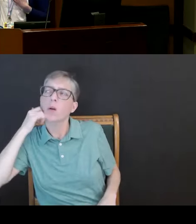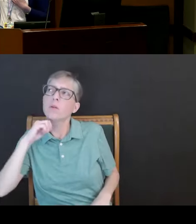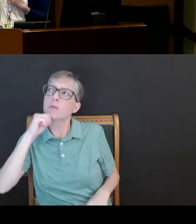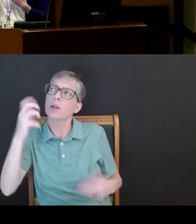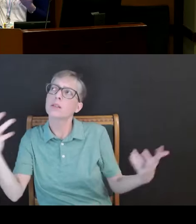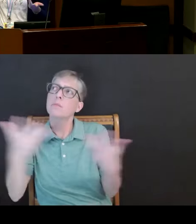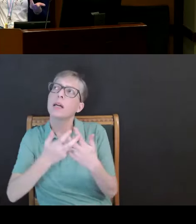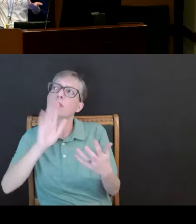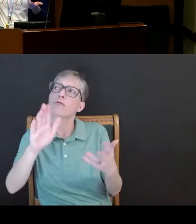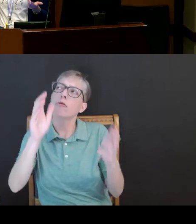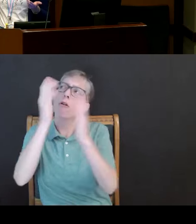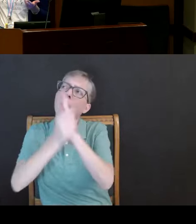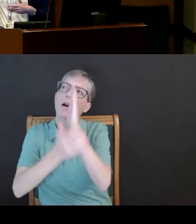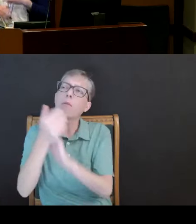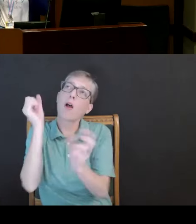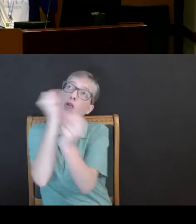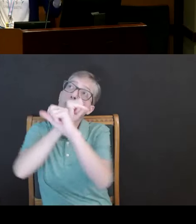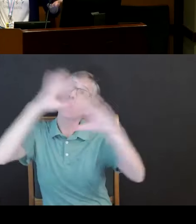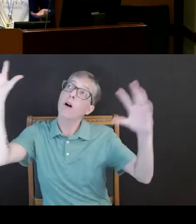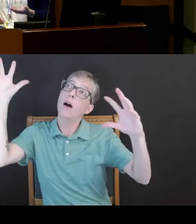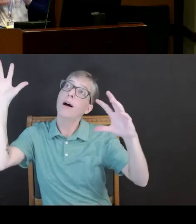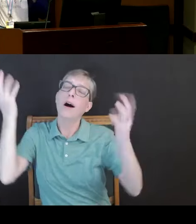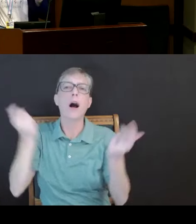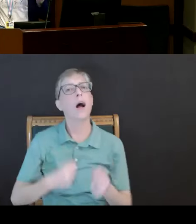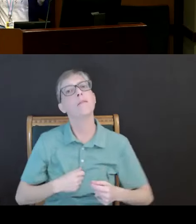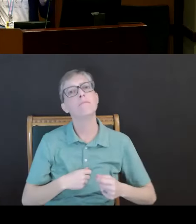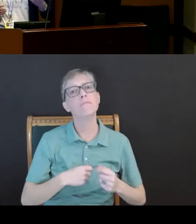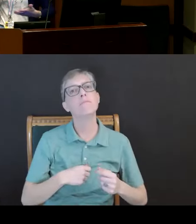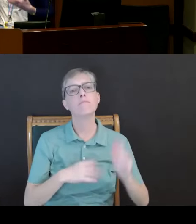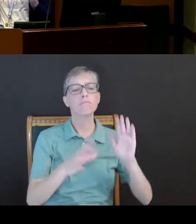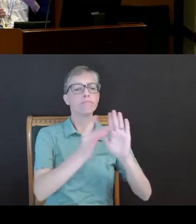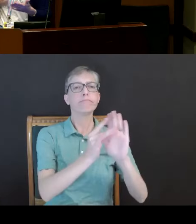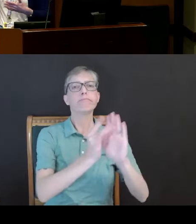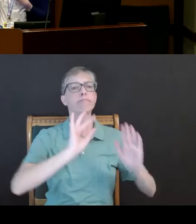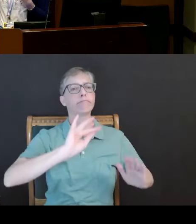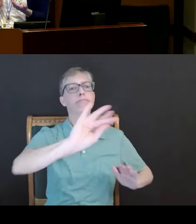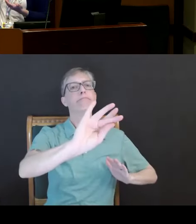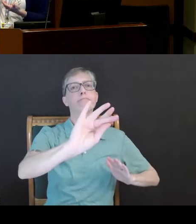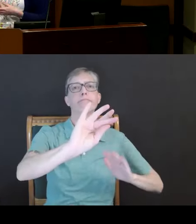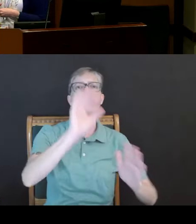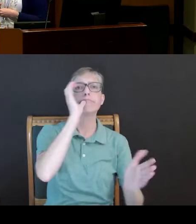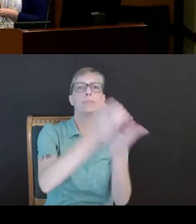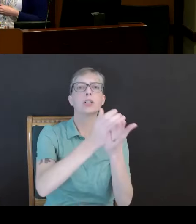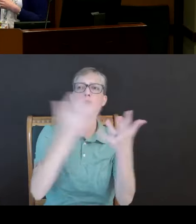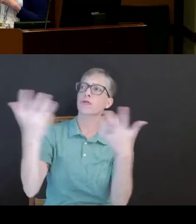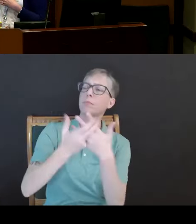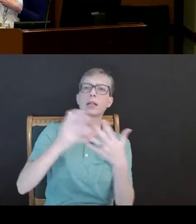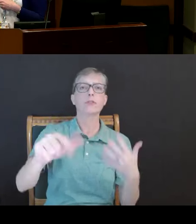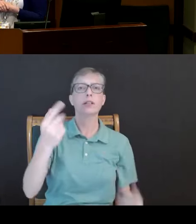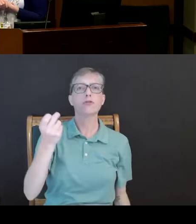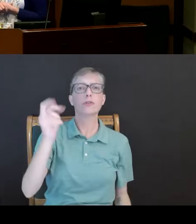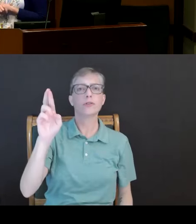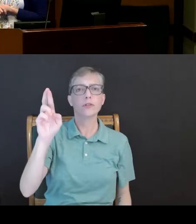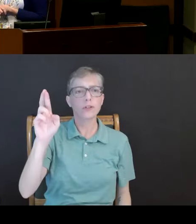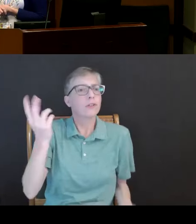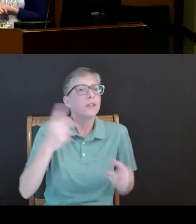automatic blind spots, put a Post-it note up. Put up a picture that matches that gender. There's different things we can do depending on how you learn to help.